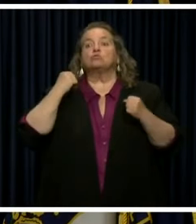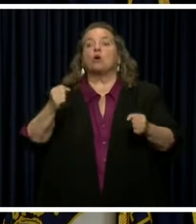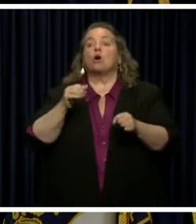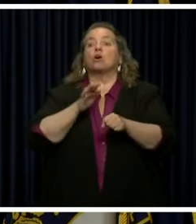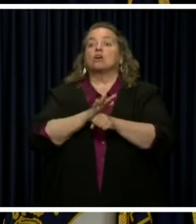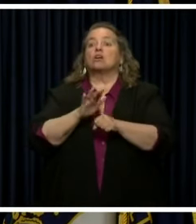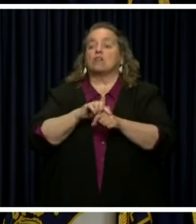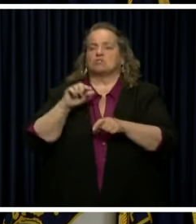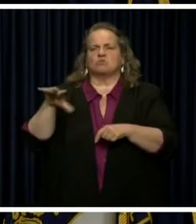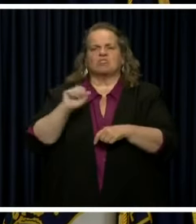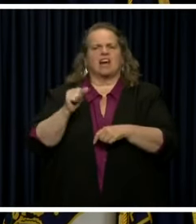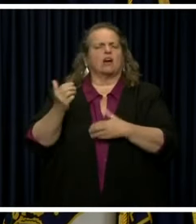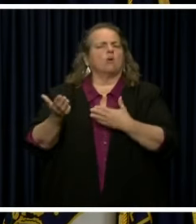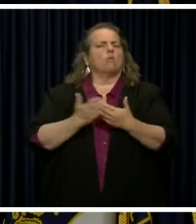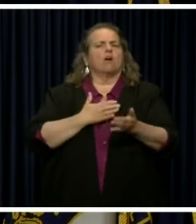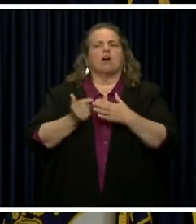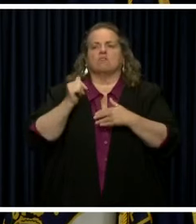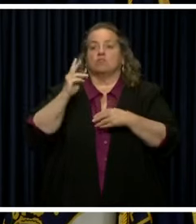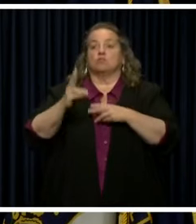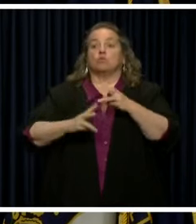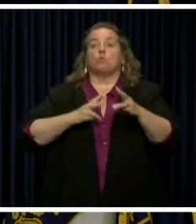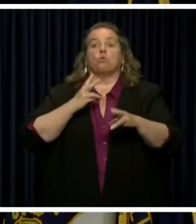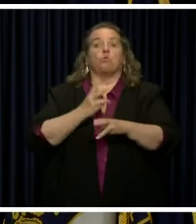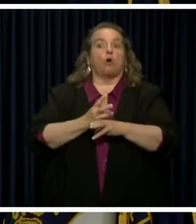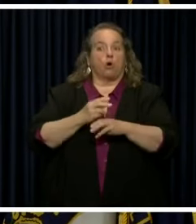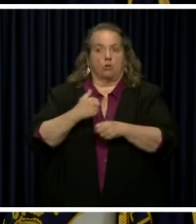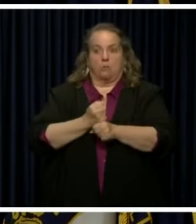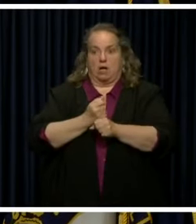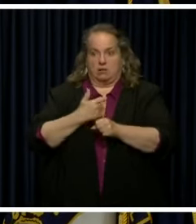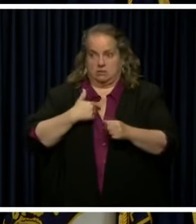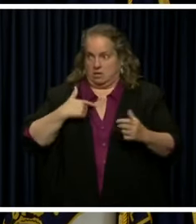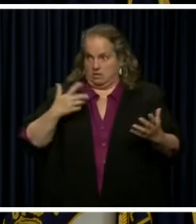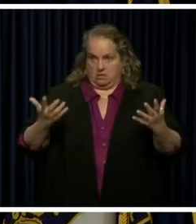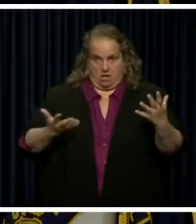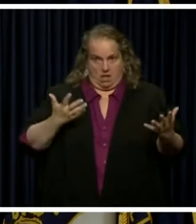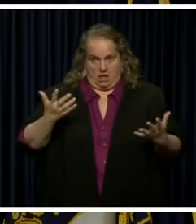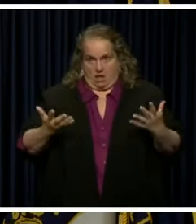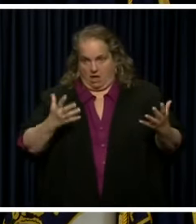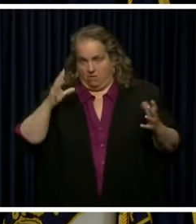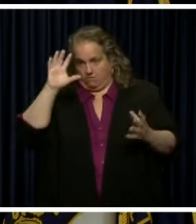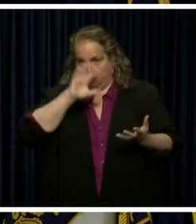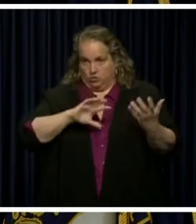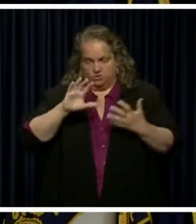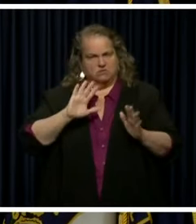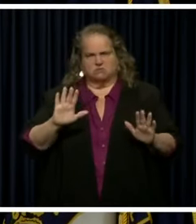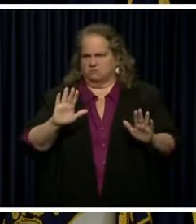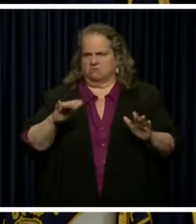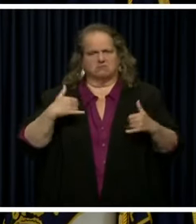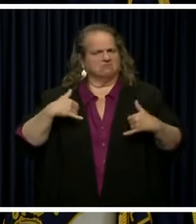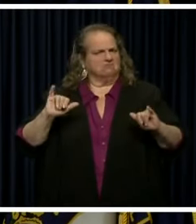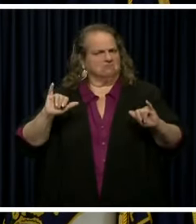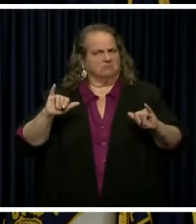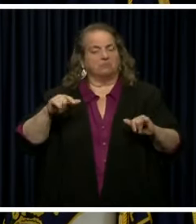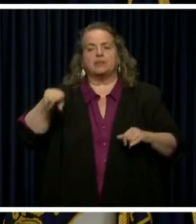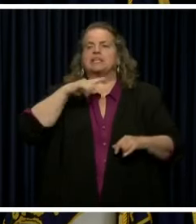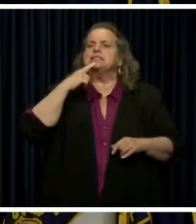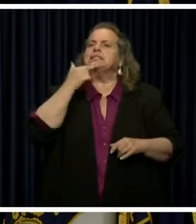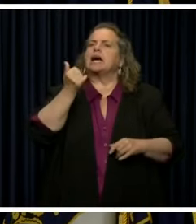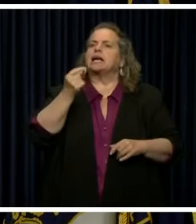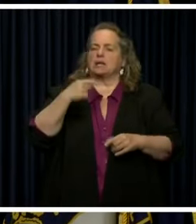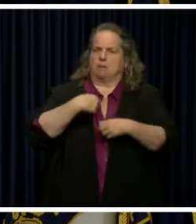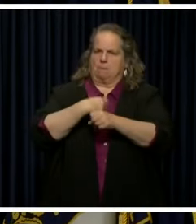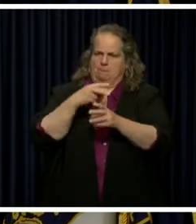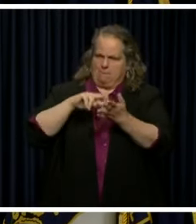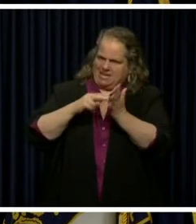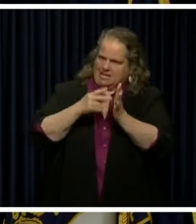do what it takes to protect one another. So let's say it and mean it, that we will get through this,